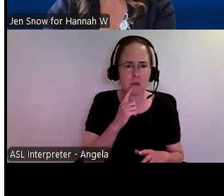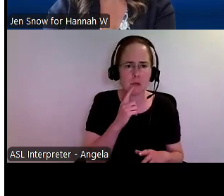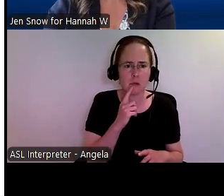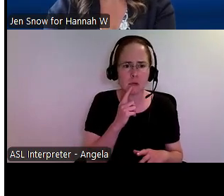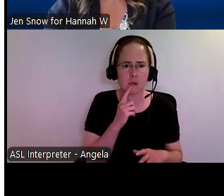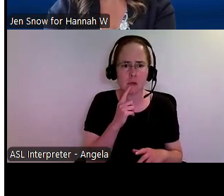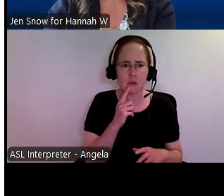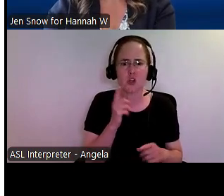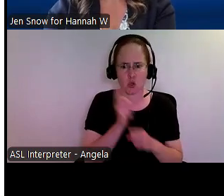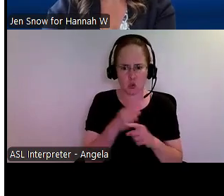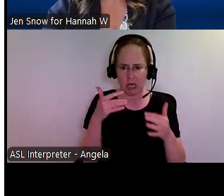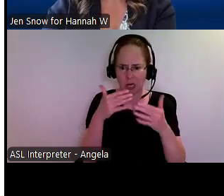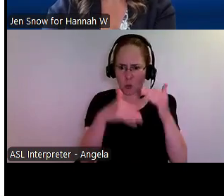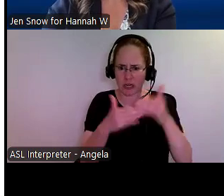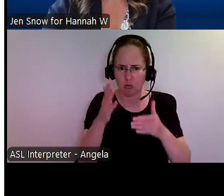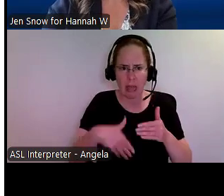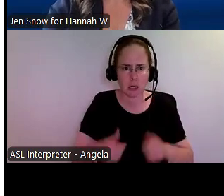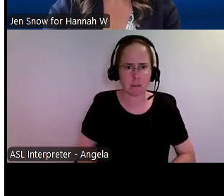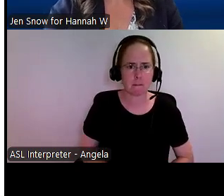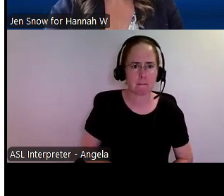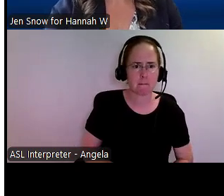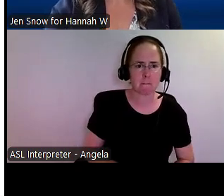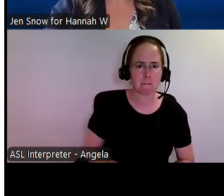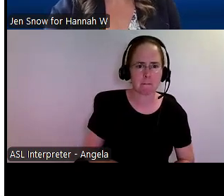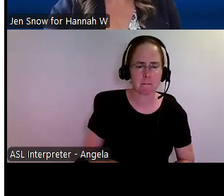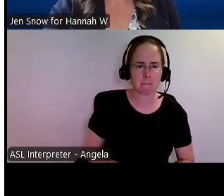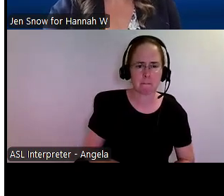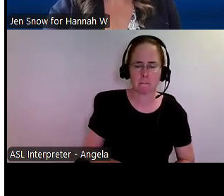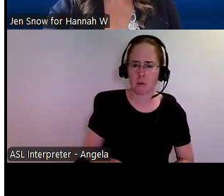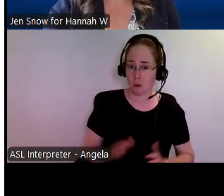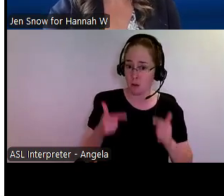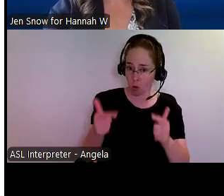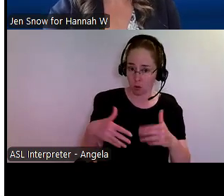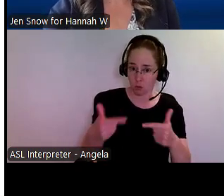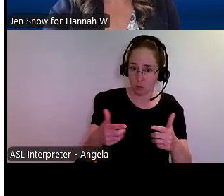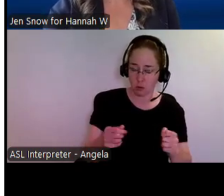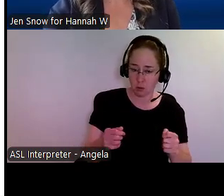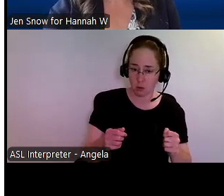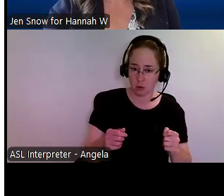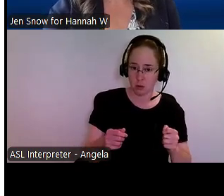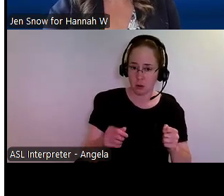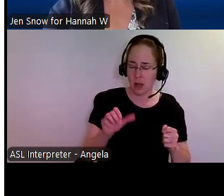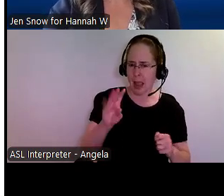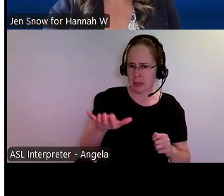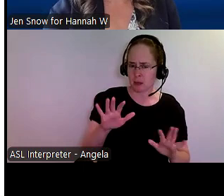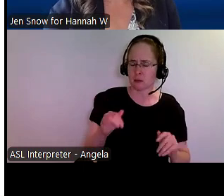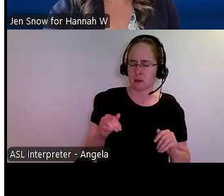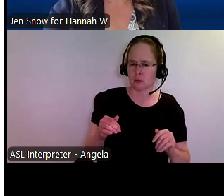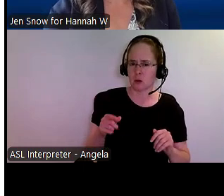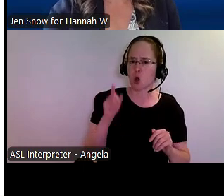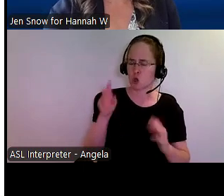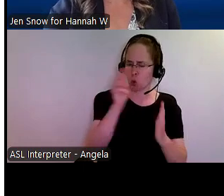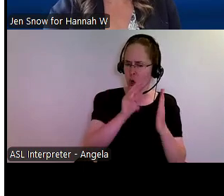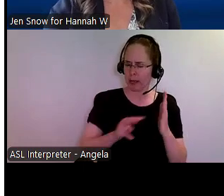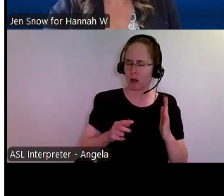getting near the end of things. Interesting question. Go for it. Yeah, go for it. No, I was going to say, while you were looking, I was just